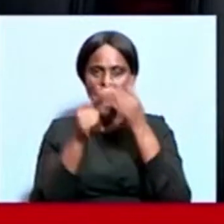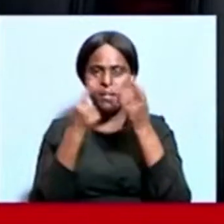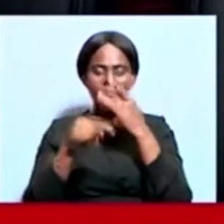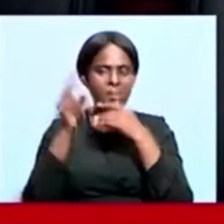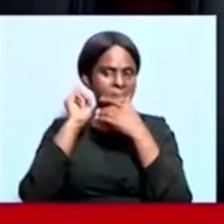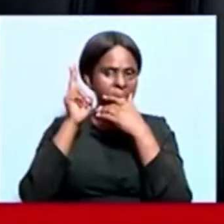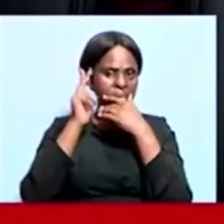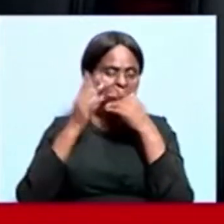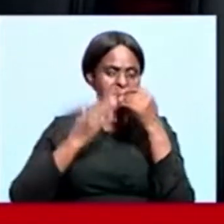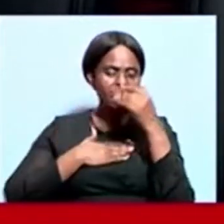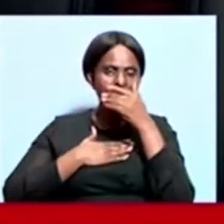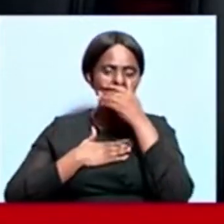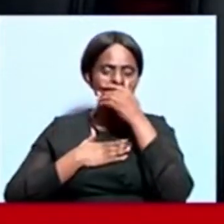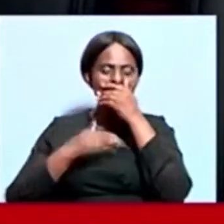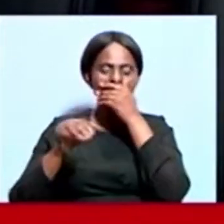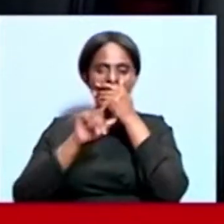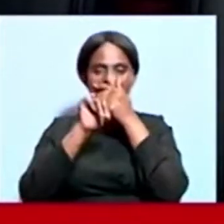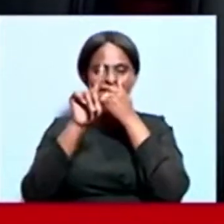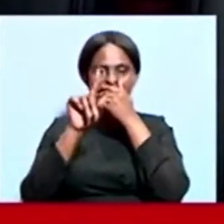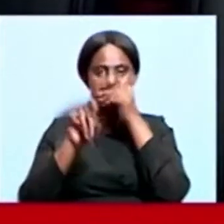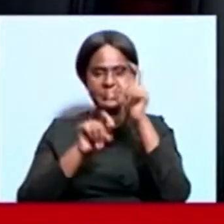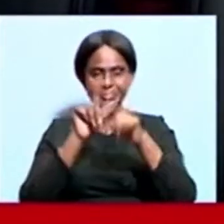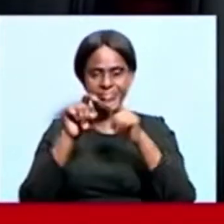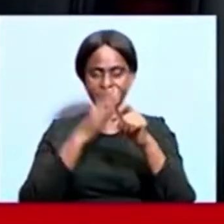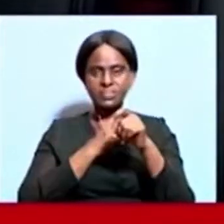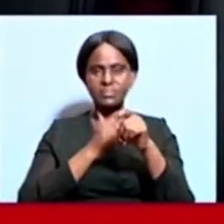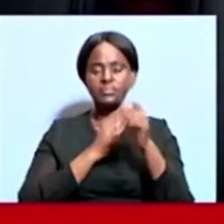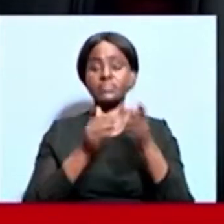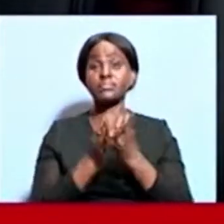background of my question, and I'm asking